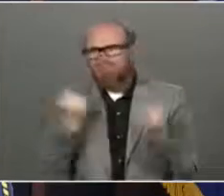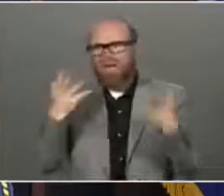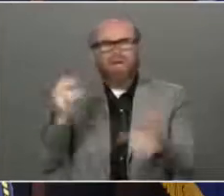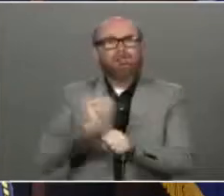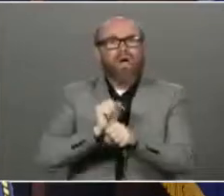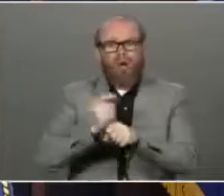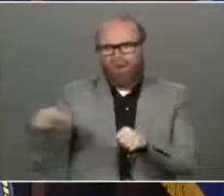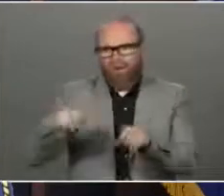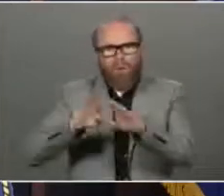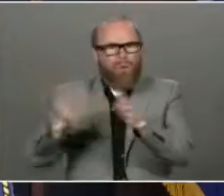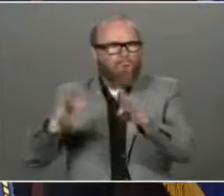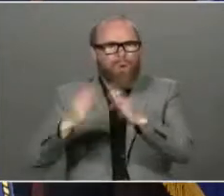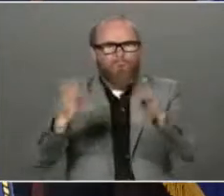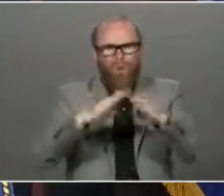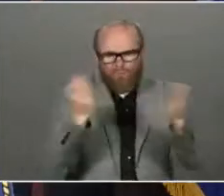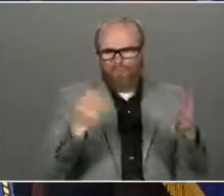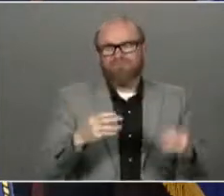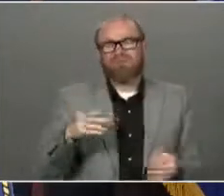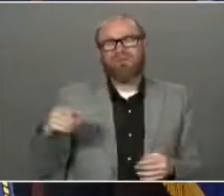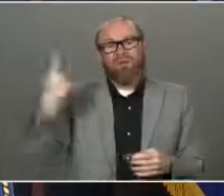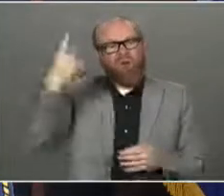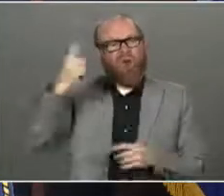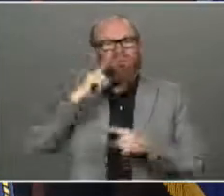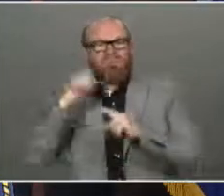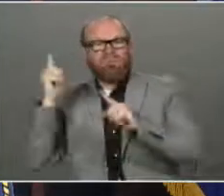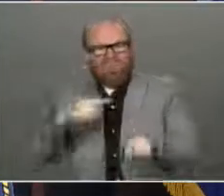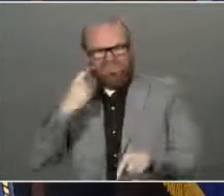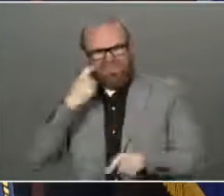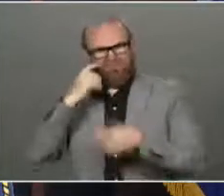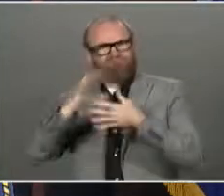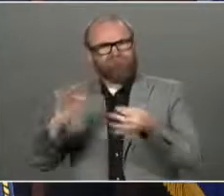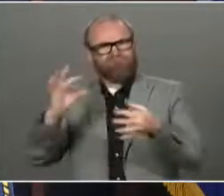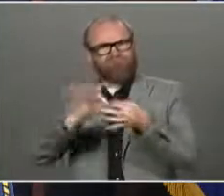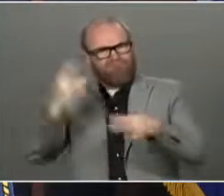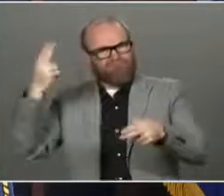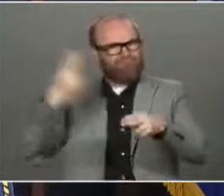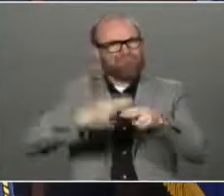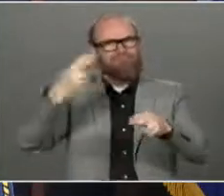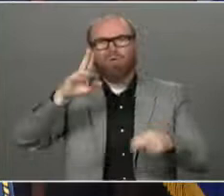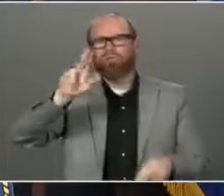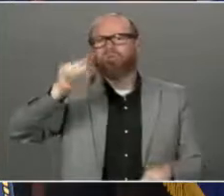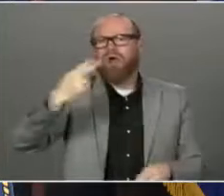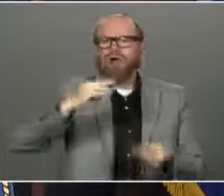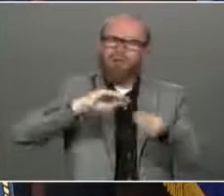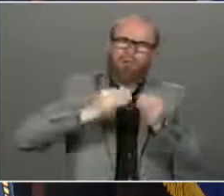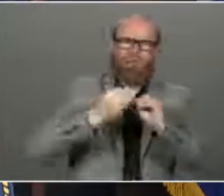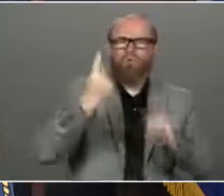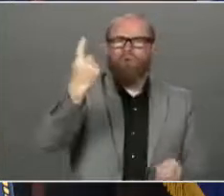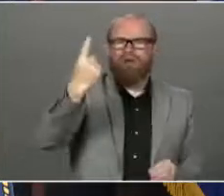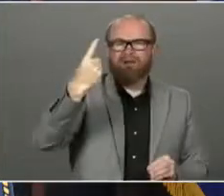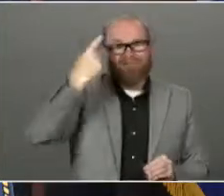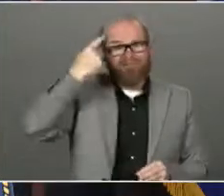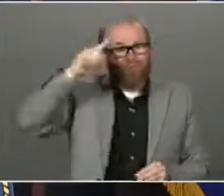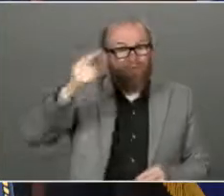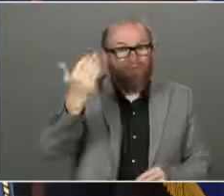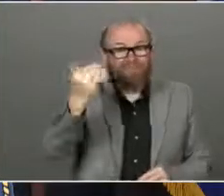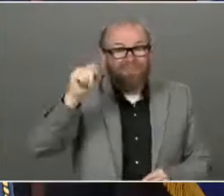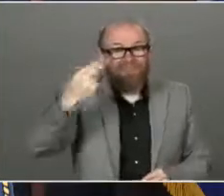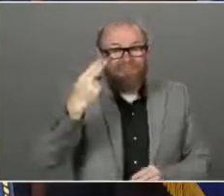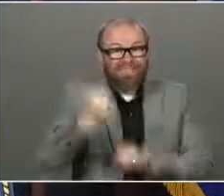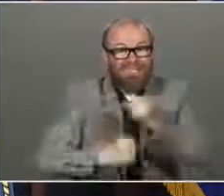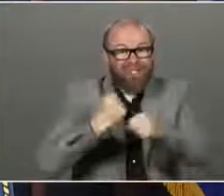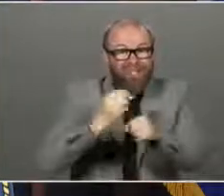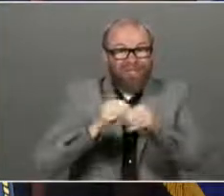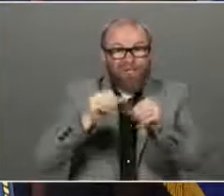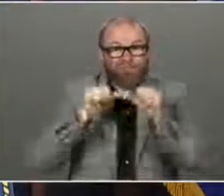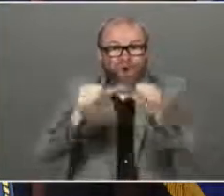Poor States study ranked Utah as the #1 for the best economic outlook in the nation for the 15th year in a row.